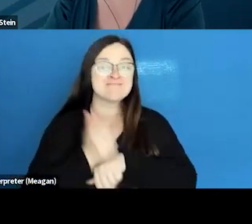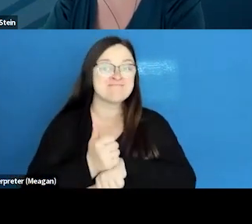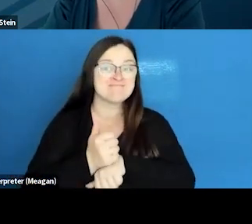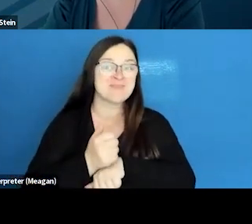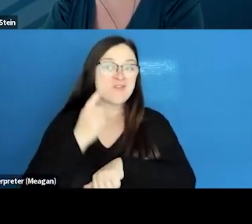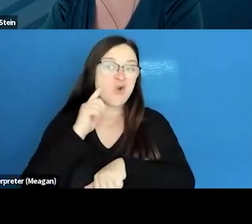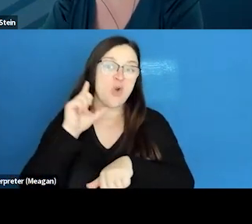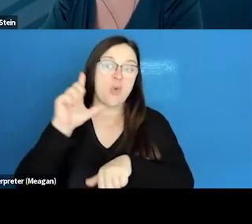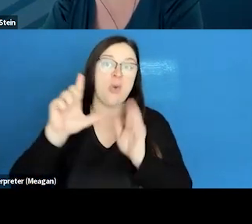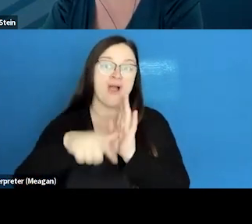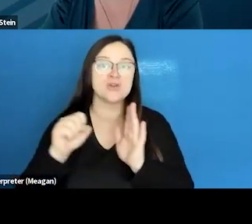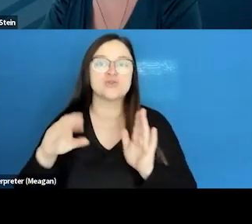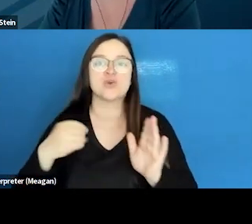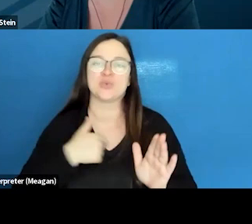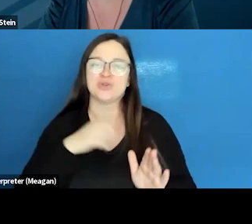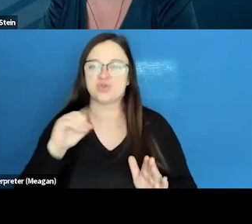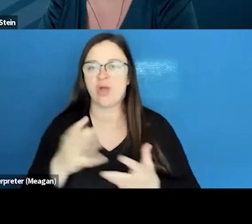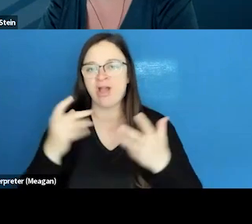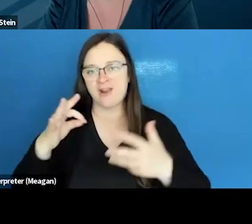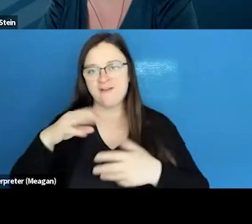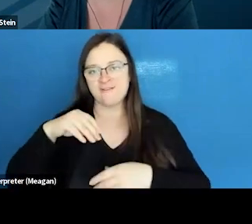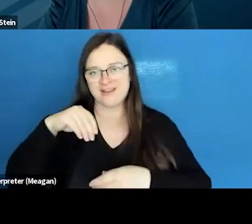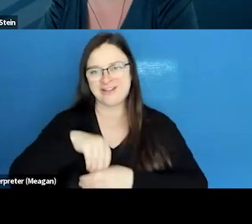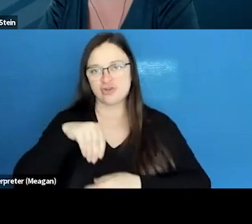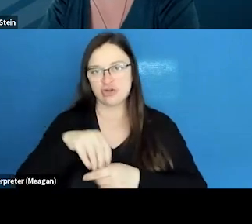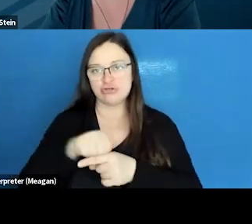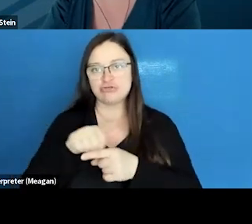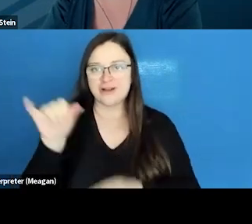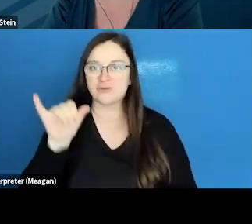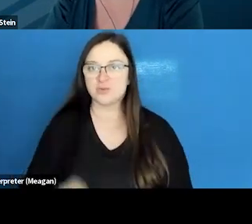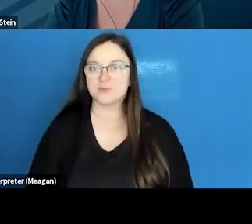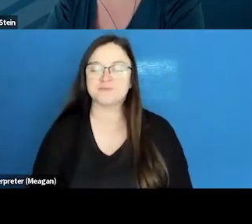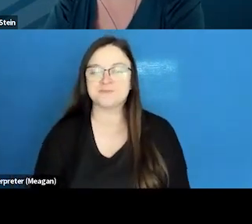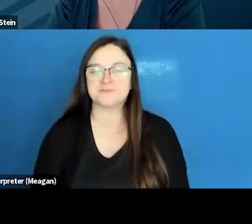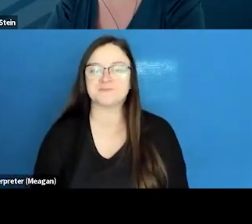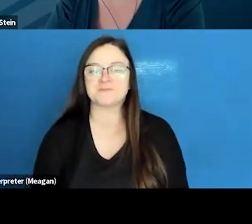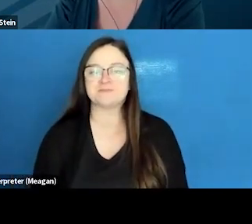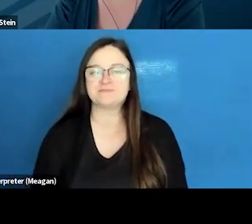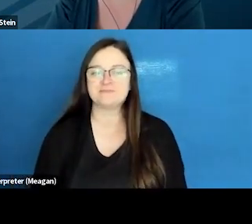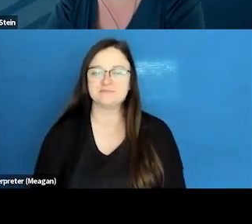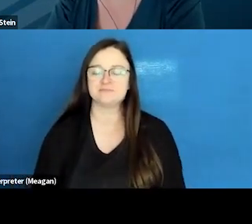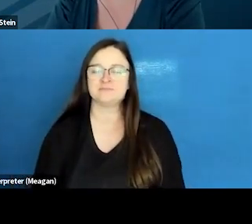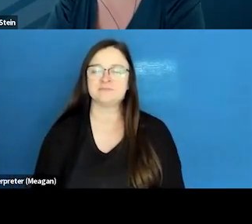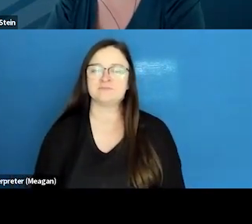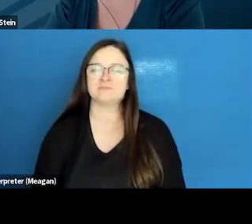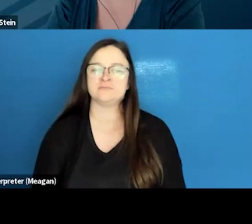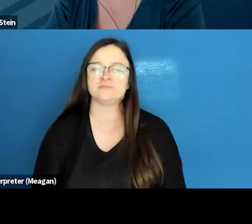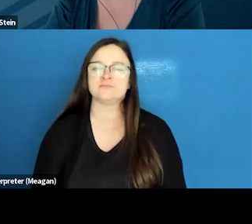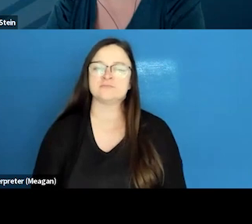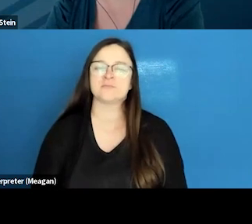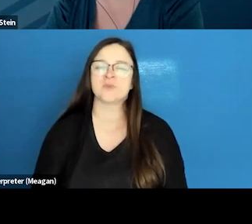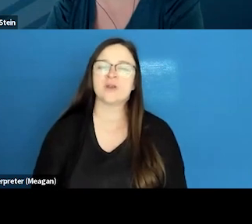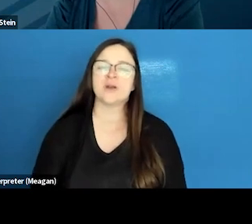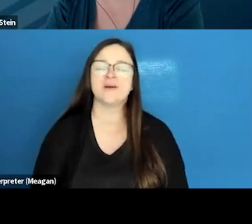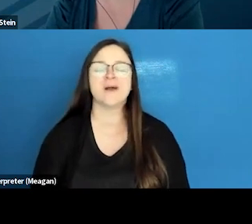in-house training as well. But I don't see how a treatment court